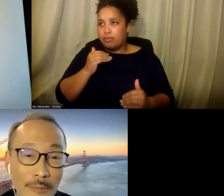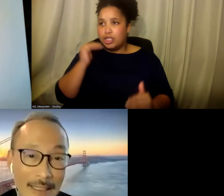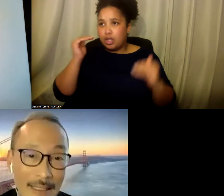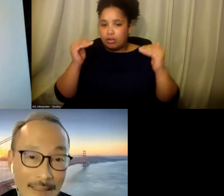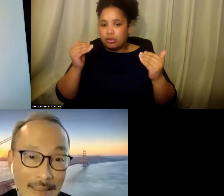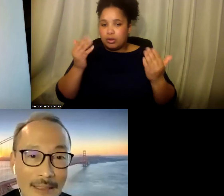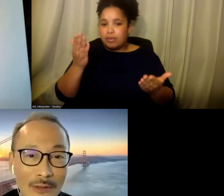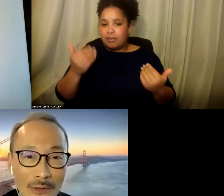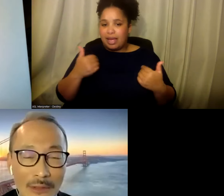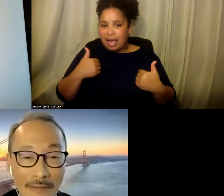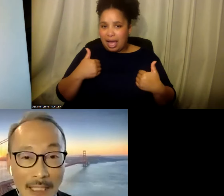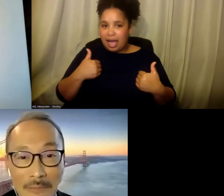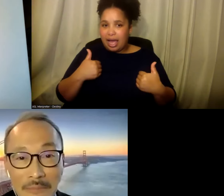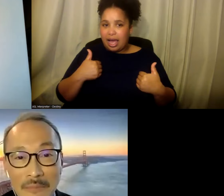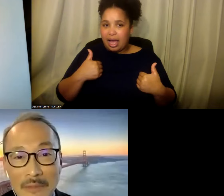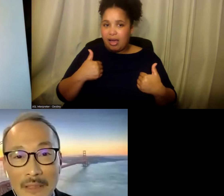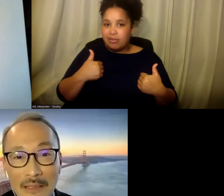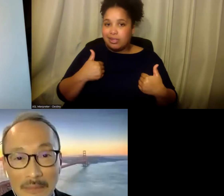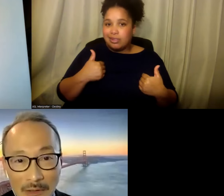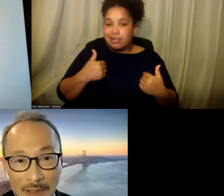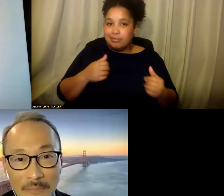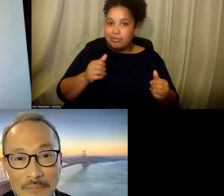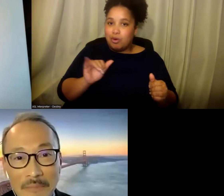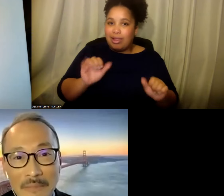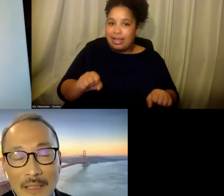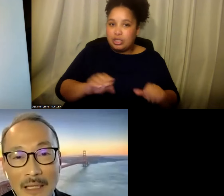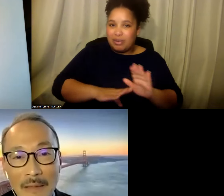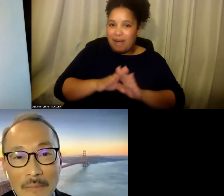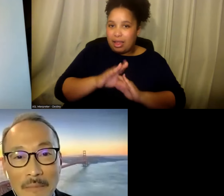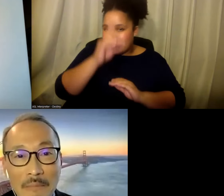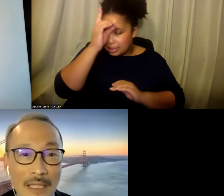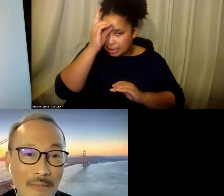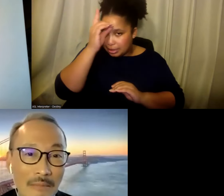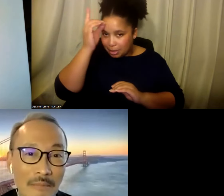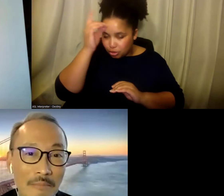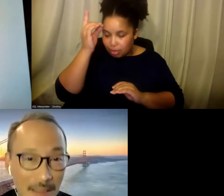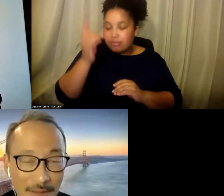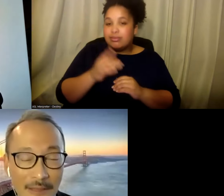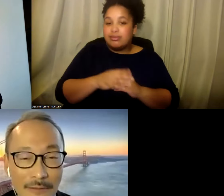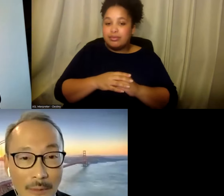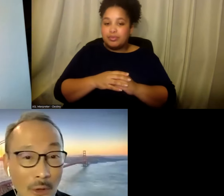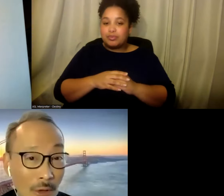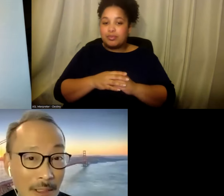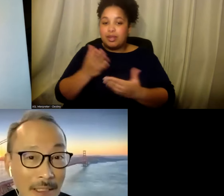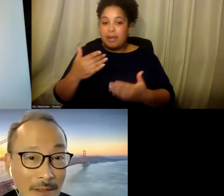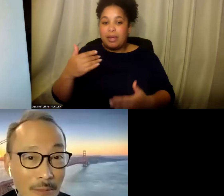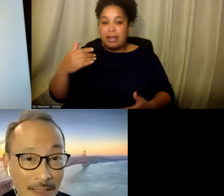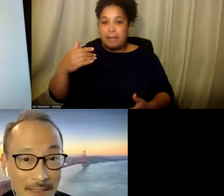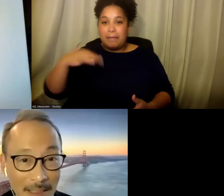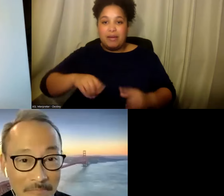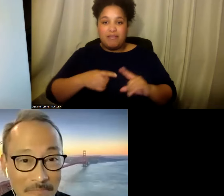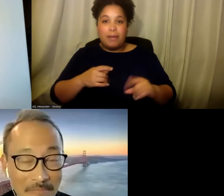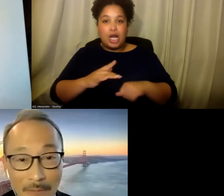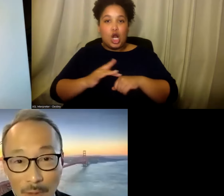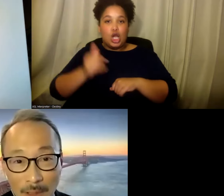have propensity to develop dementia might benefit from an early, brain